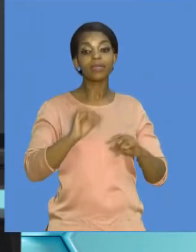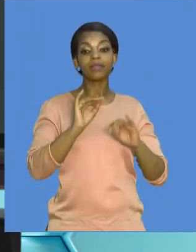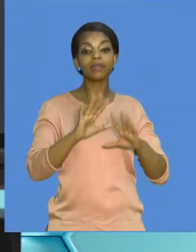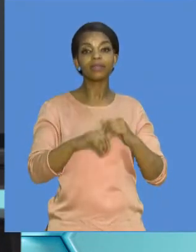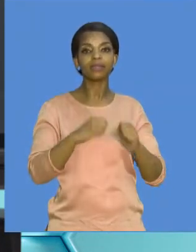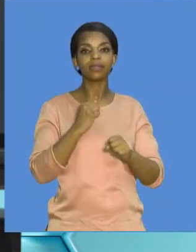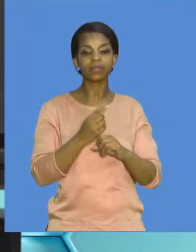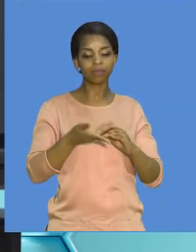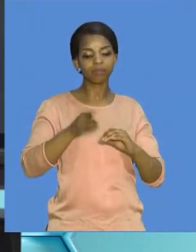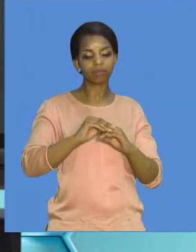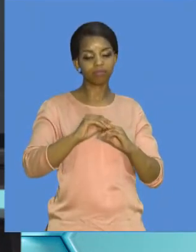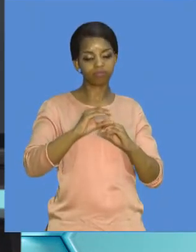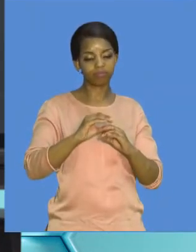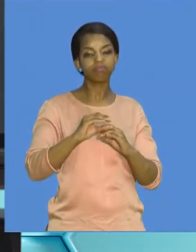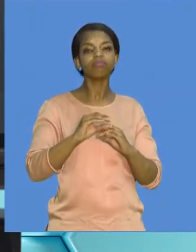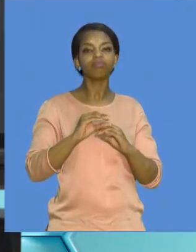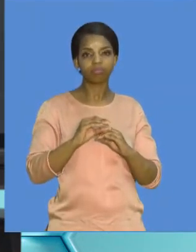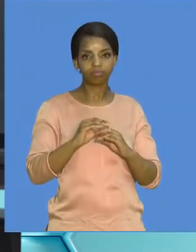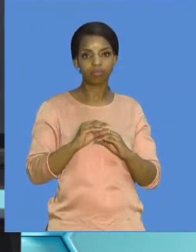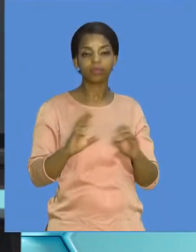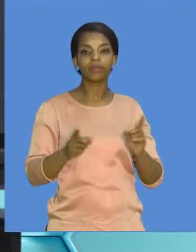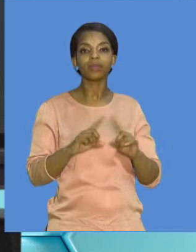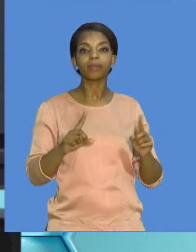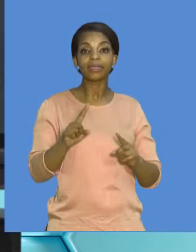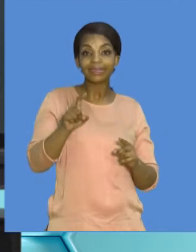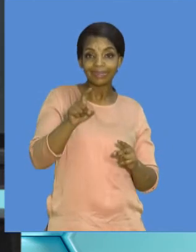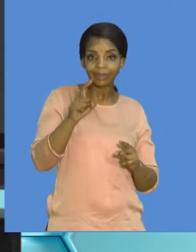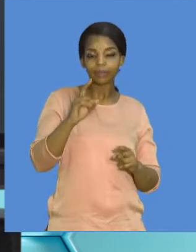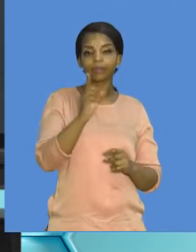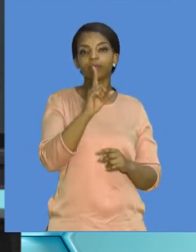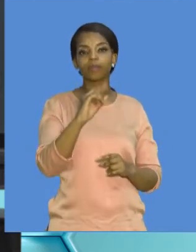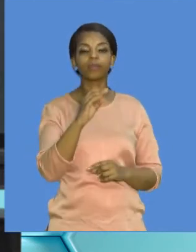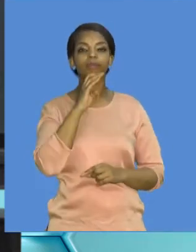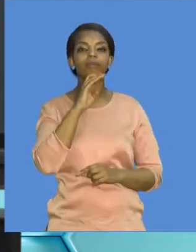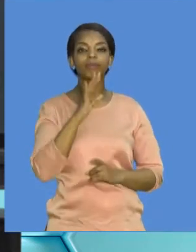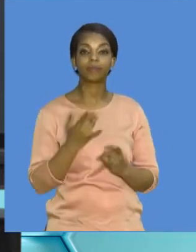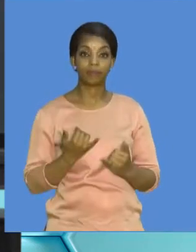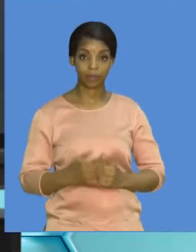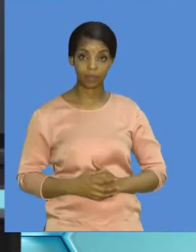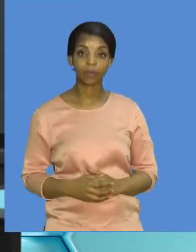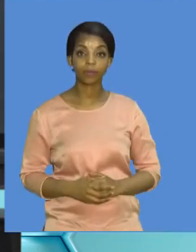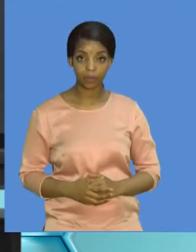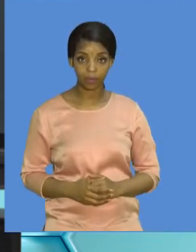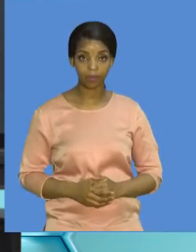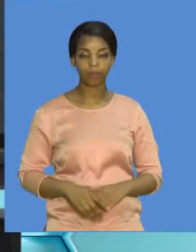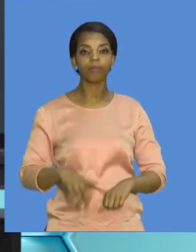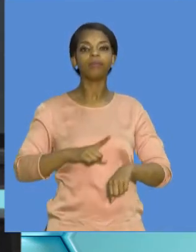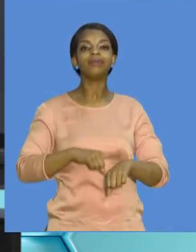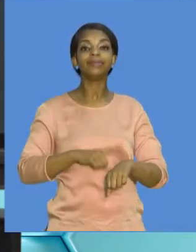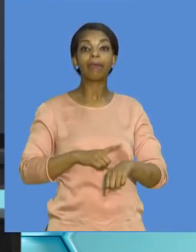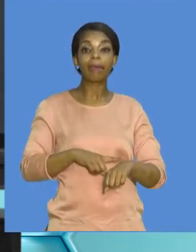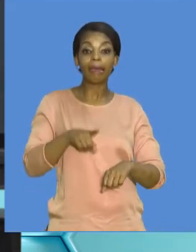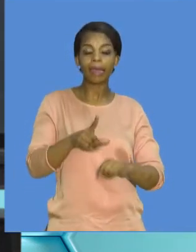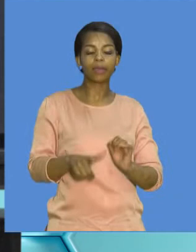growth in a very short while. So that's what we are actually looking at here, that time plays a big